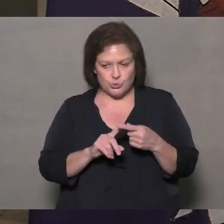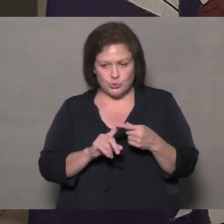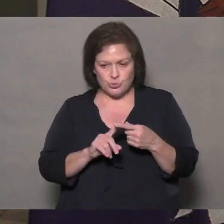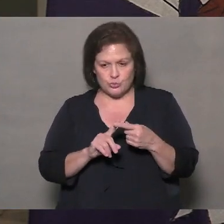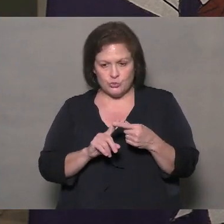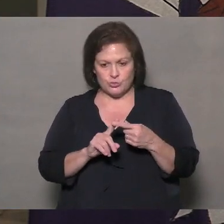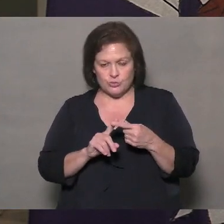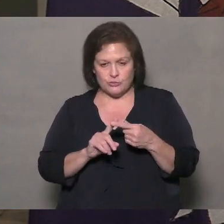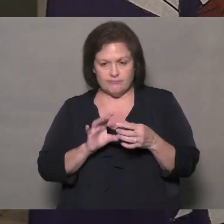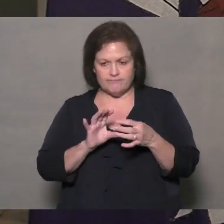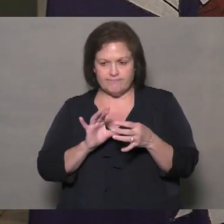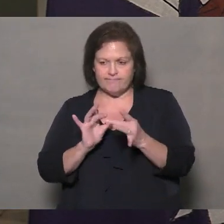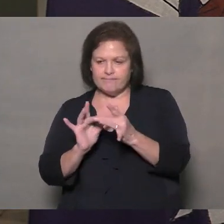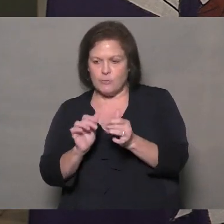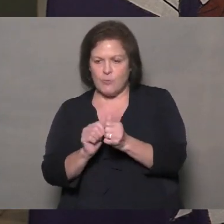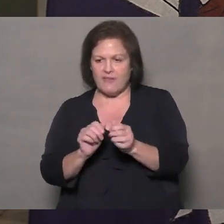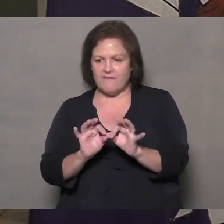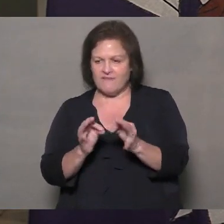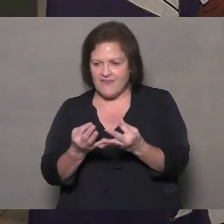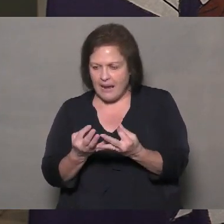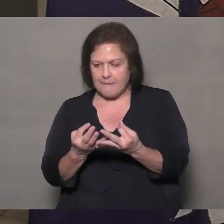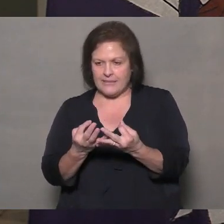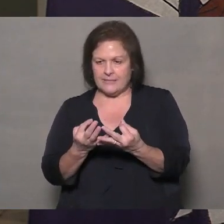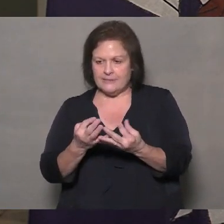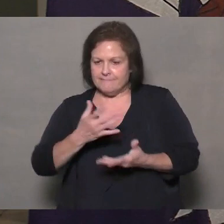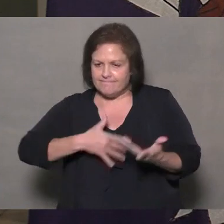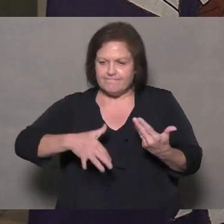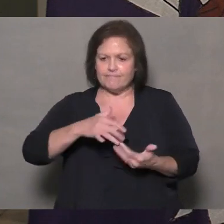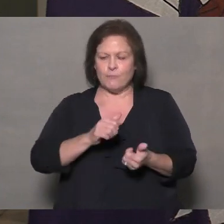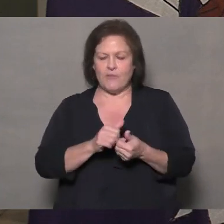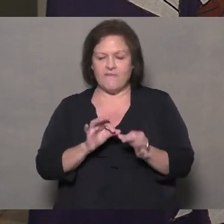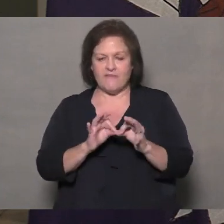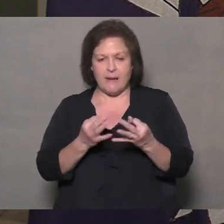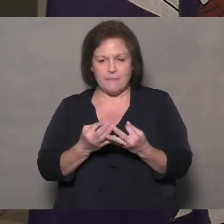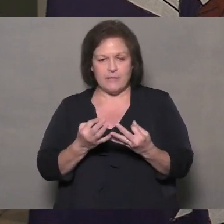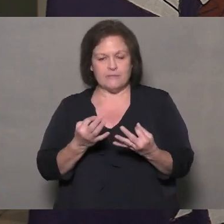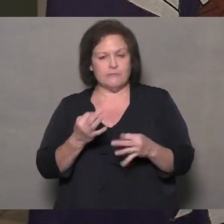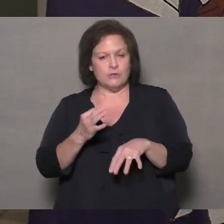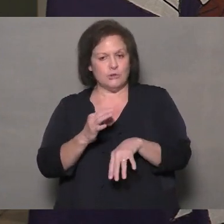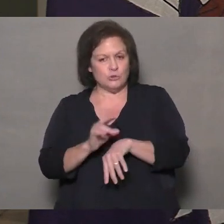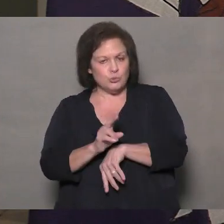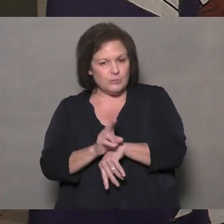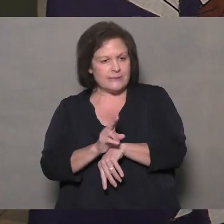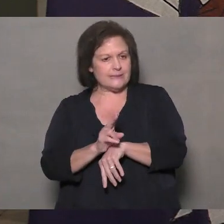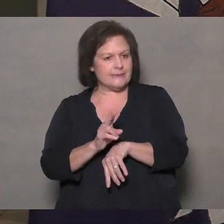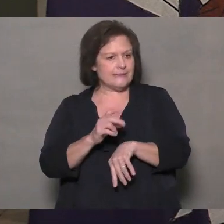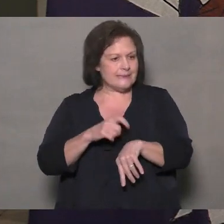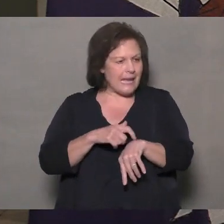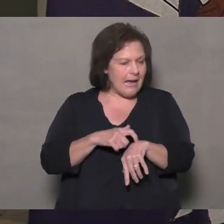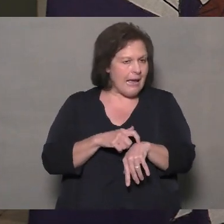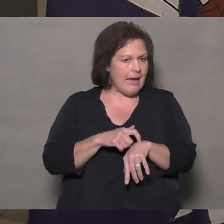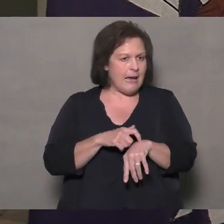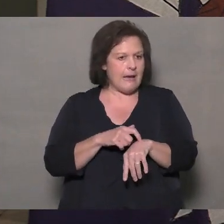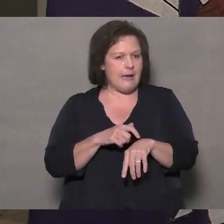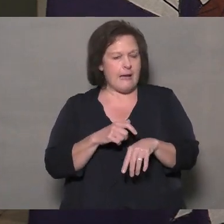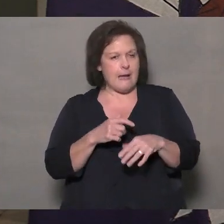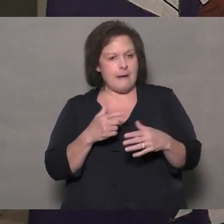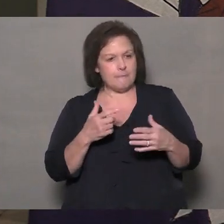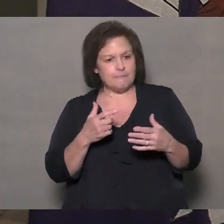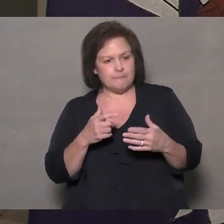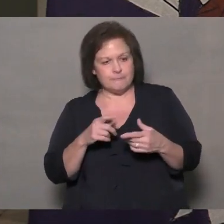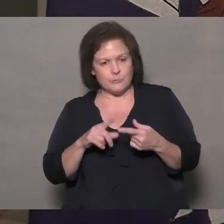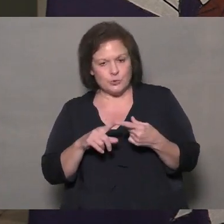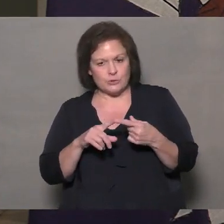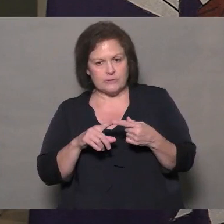families and find that silver lining, using time, to address delayed